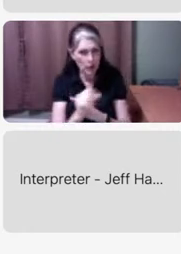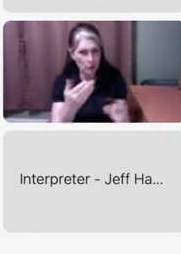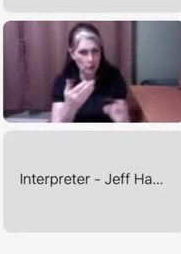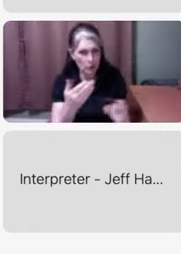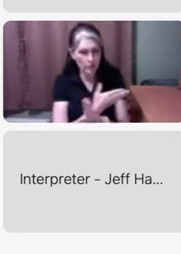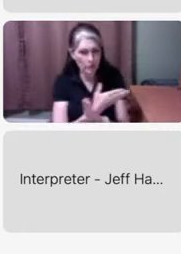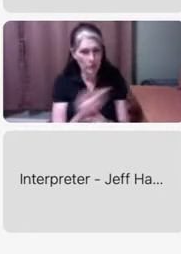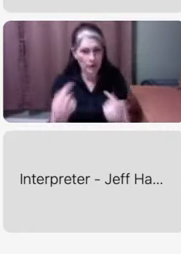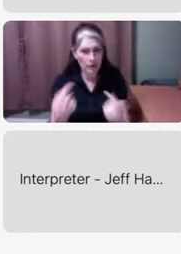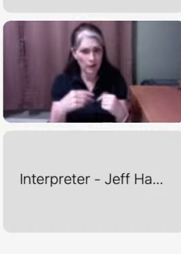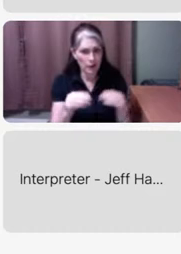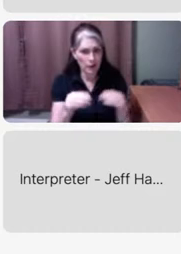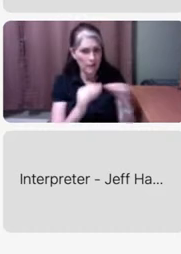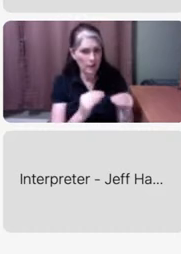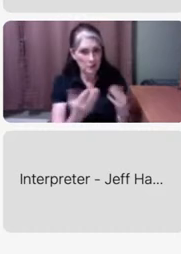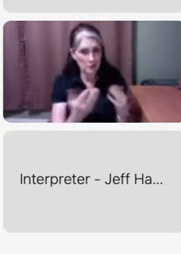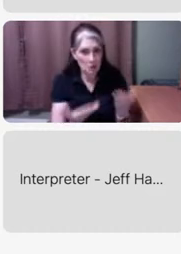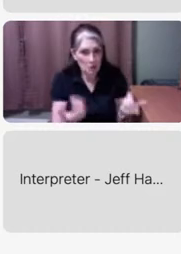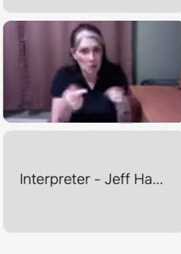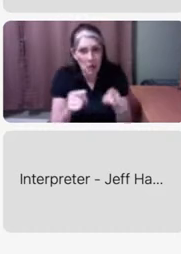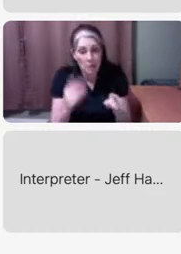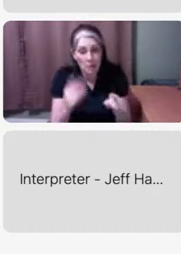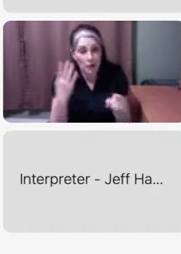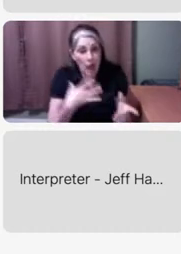what occurred but i'd like to know that